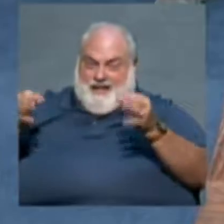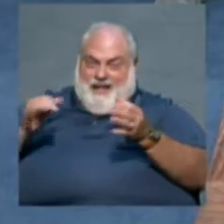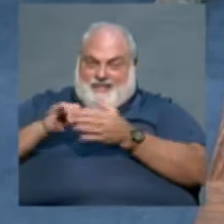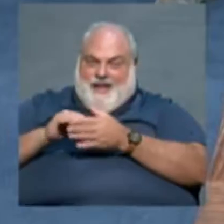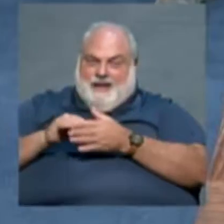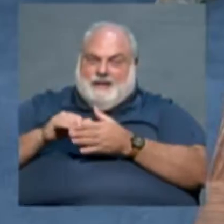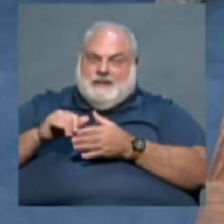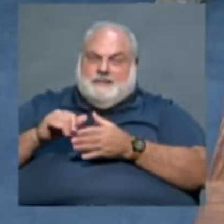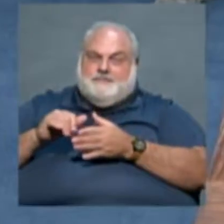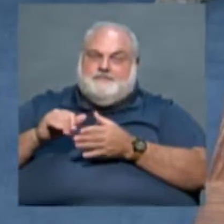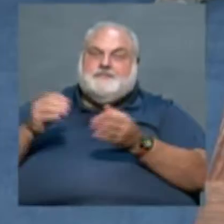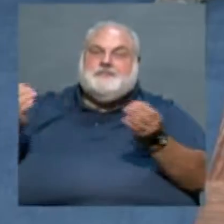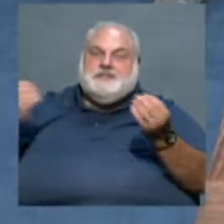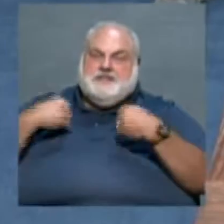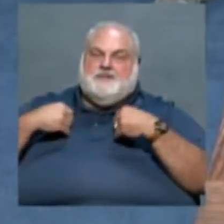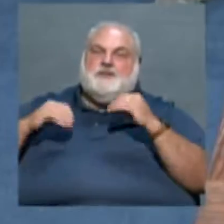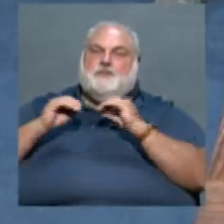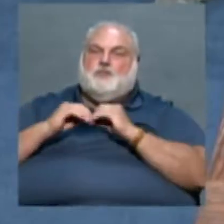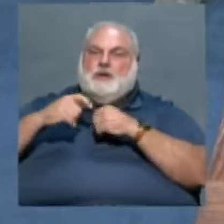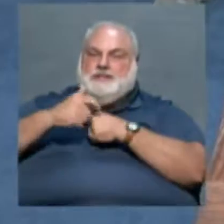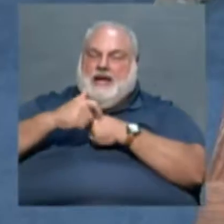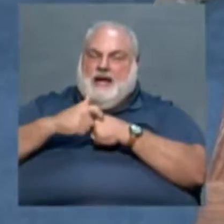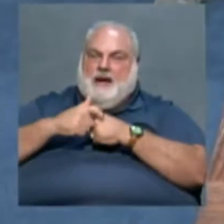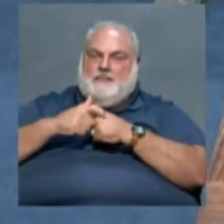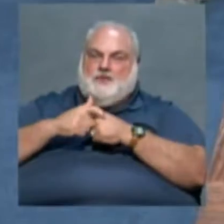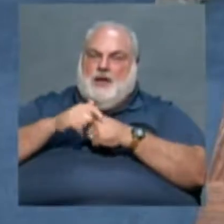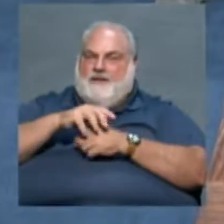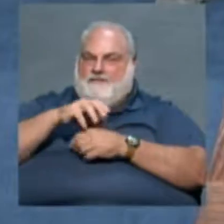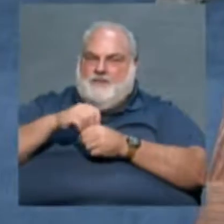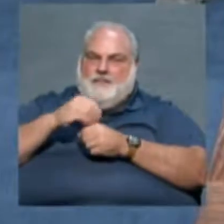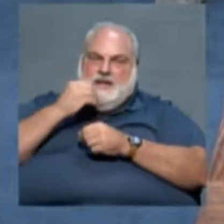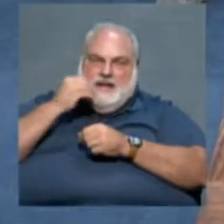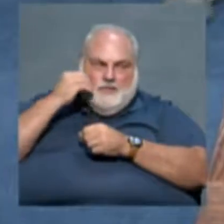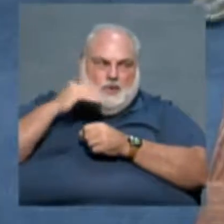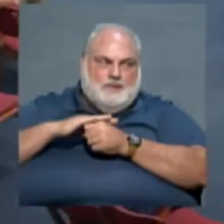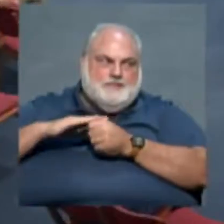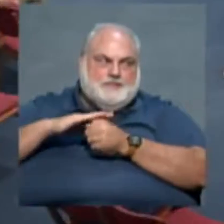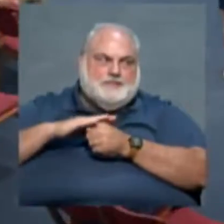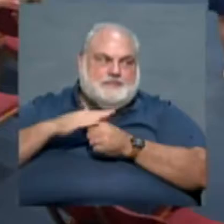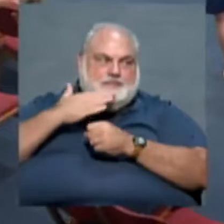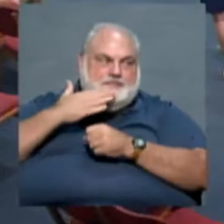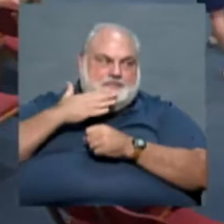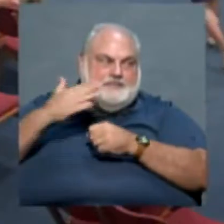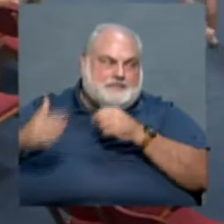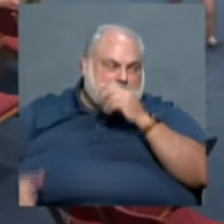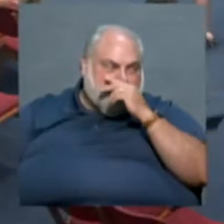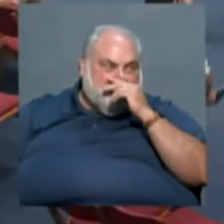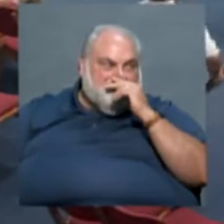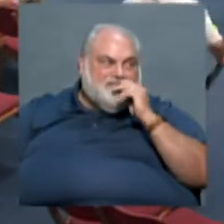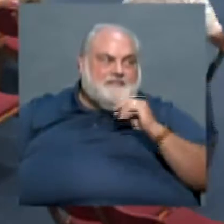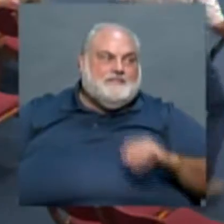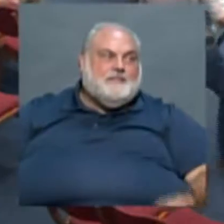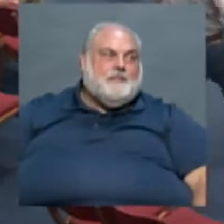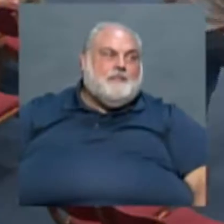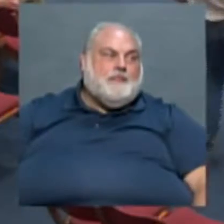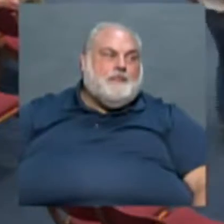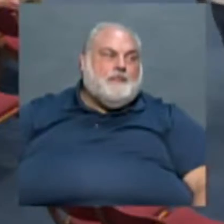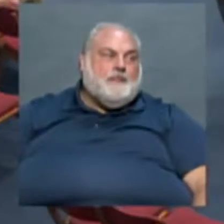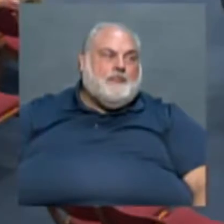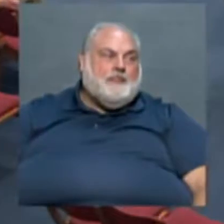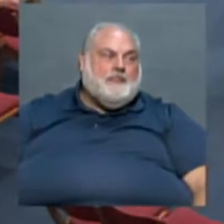then please give us more time to involve our neighborhood. Thank you. Thank you.